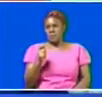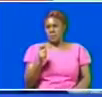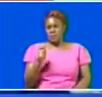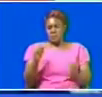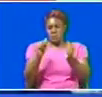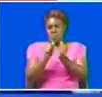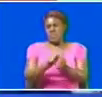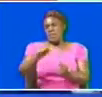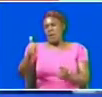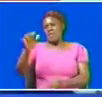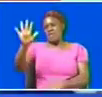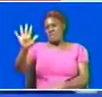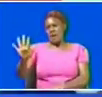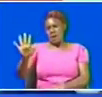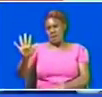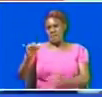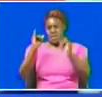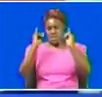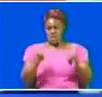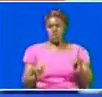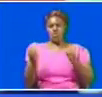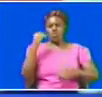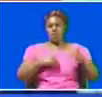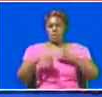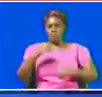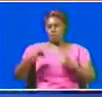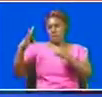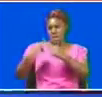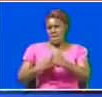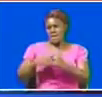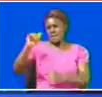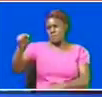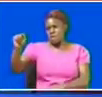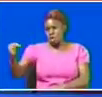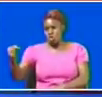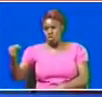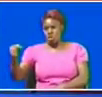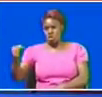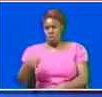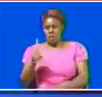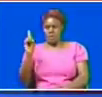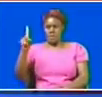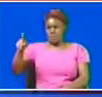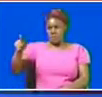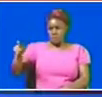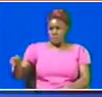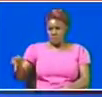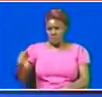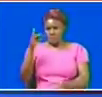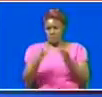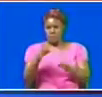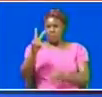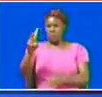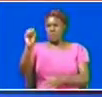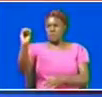together with five others charged afresh over the suspected 8 million shilling scandal. The prosecution will rely on some